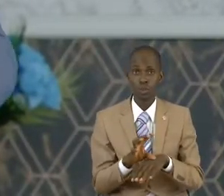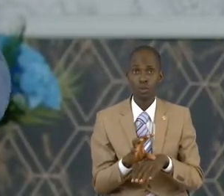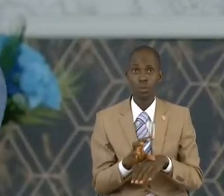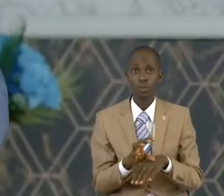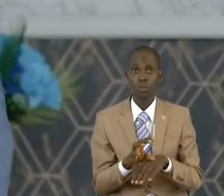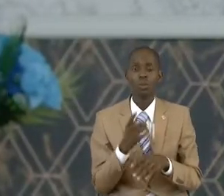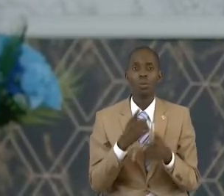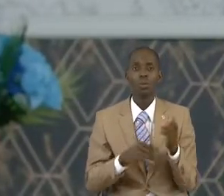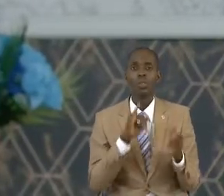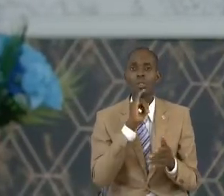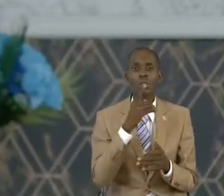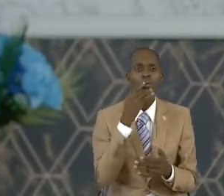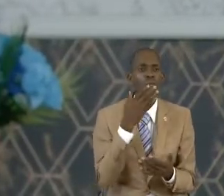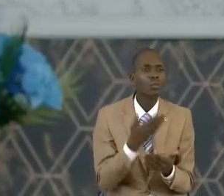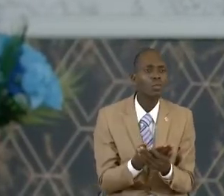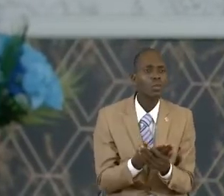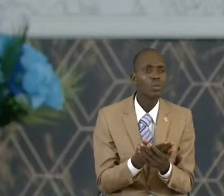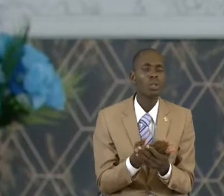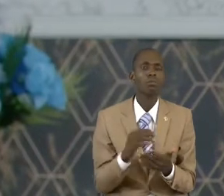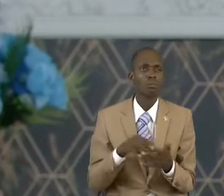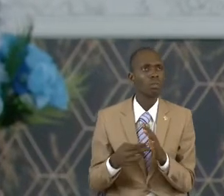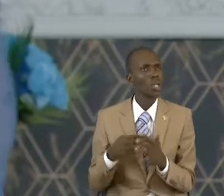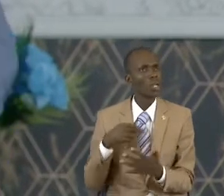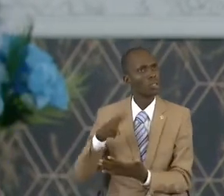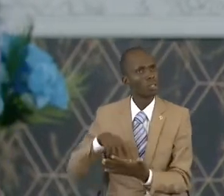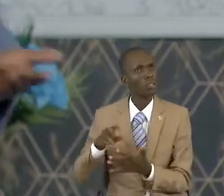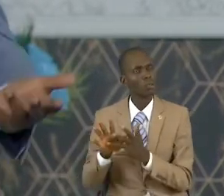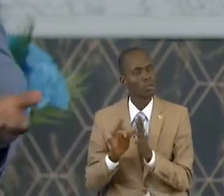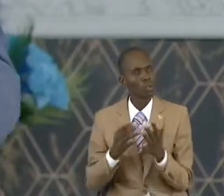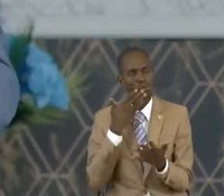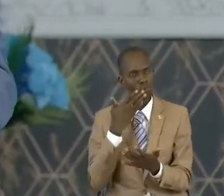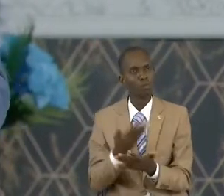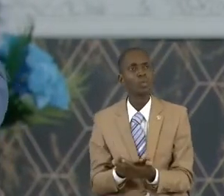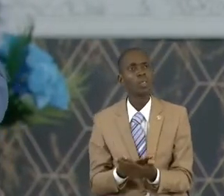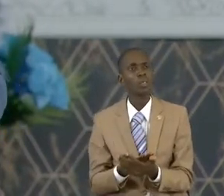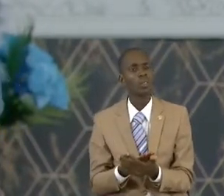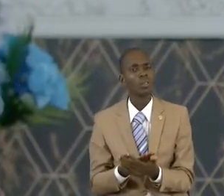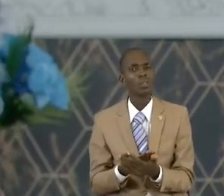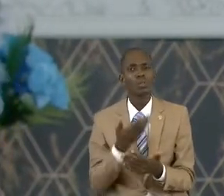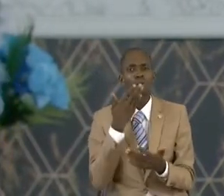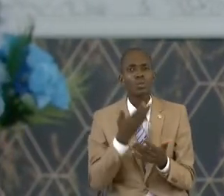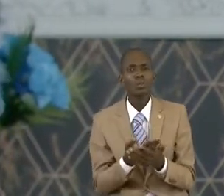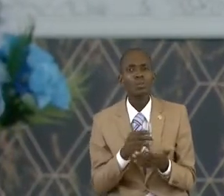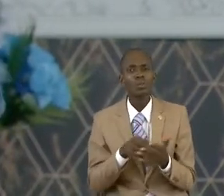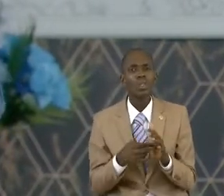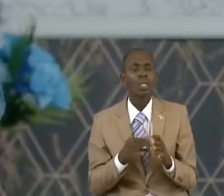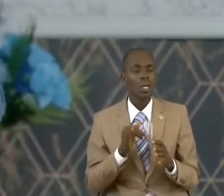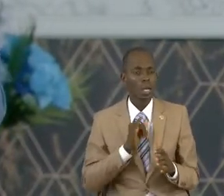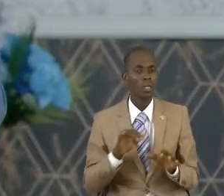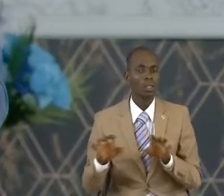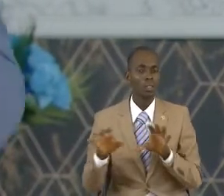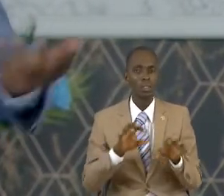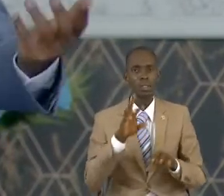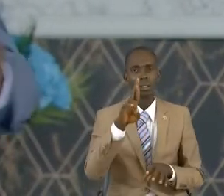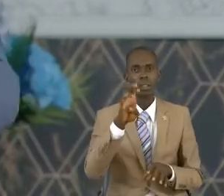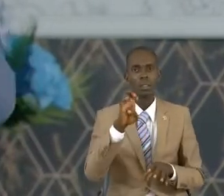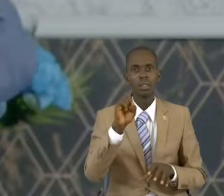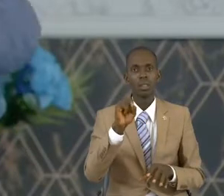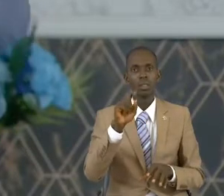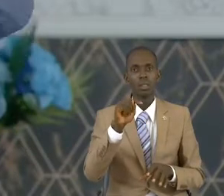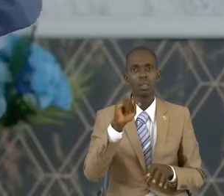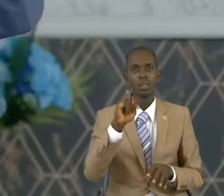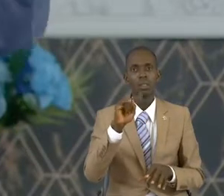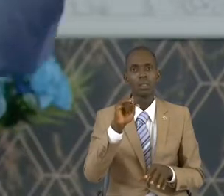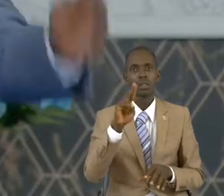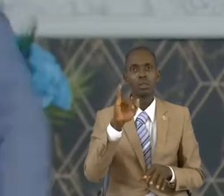I read my Bible. What's the good? I made restitution. What's the good?